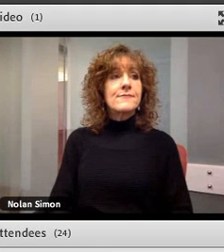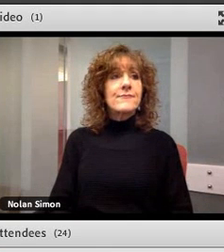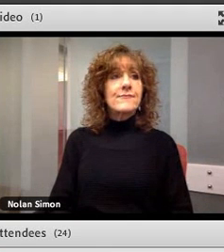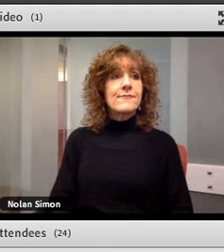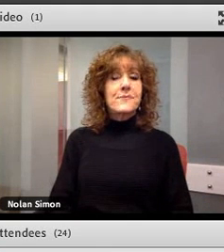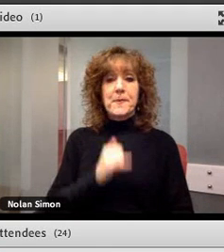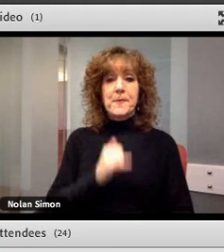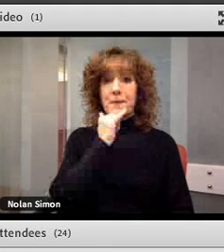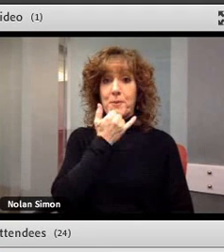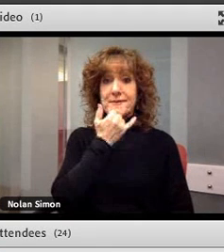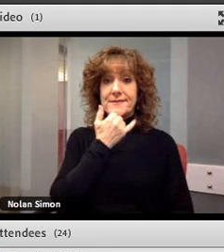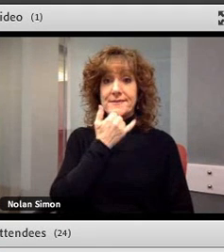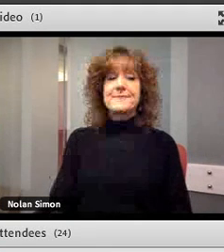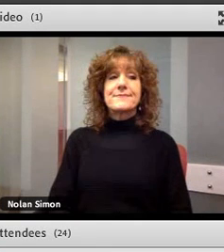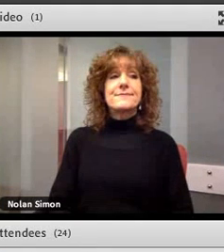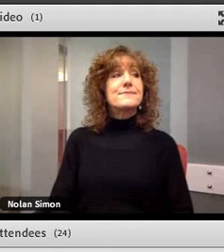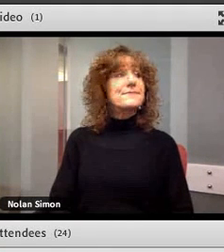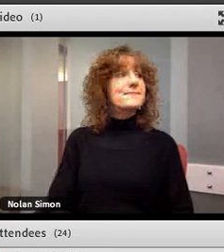Oops.